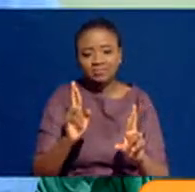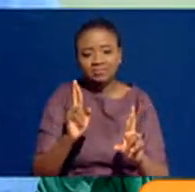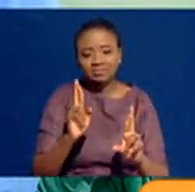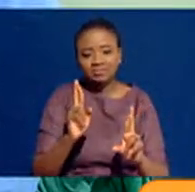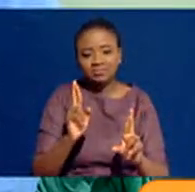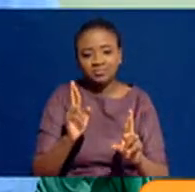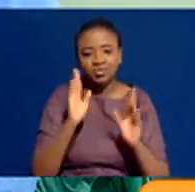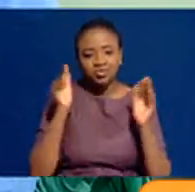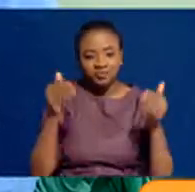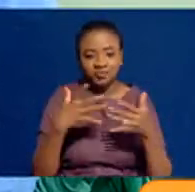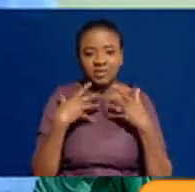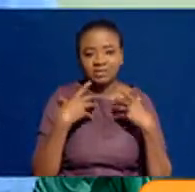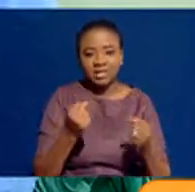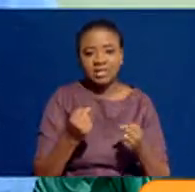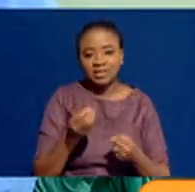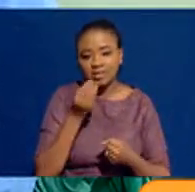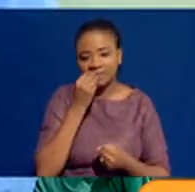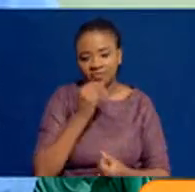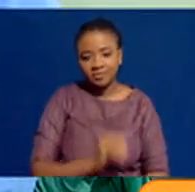lifestyle.